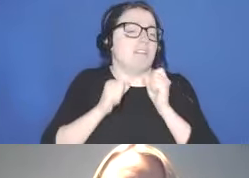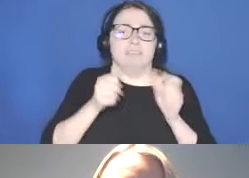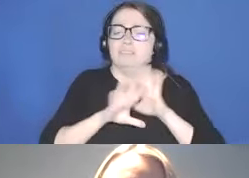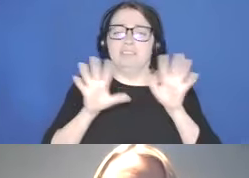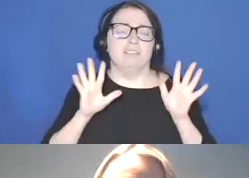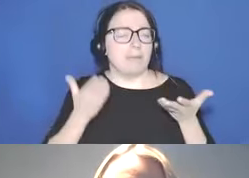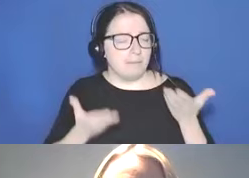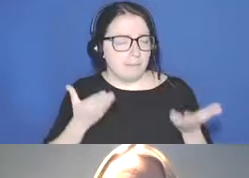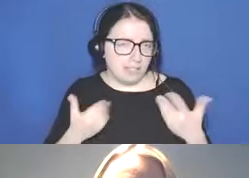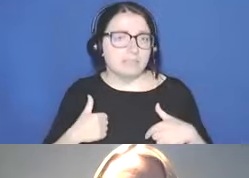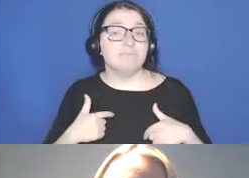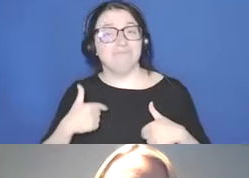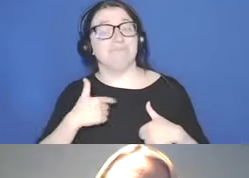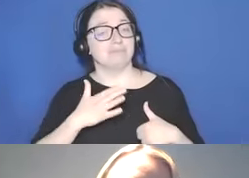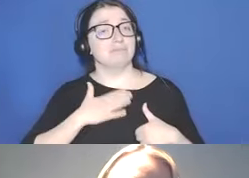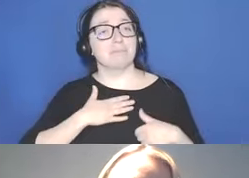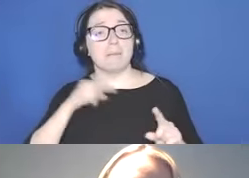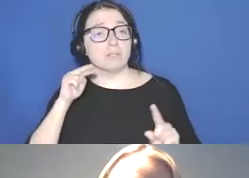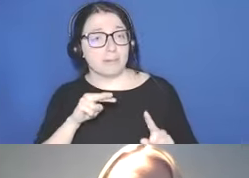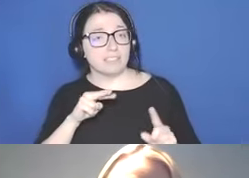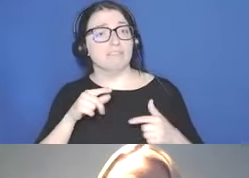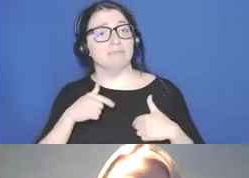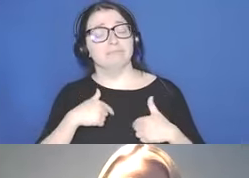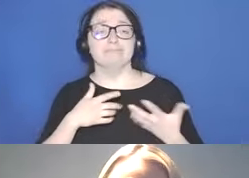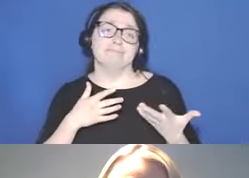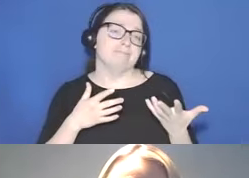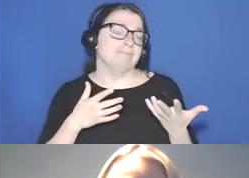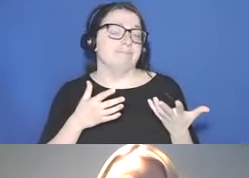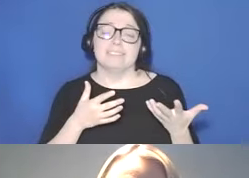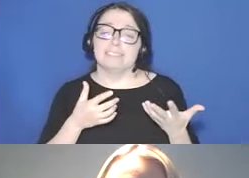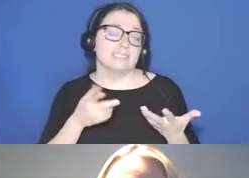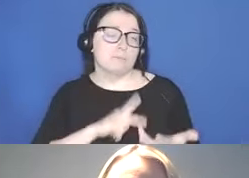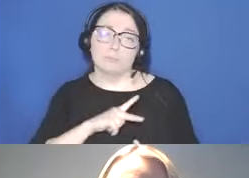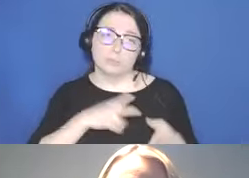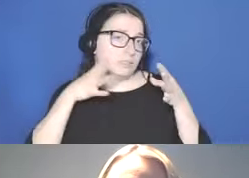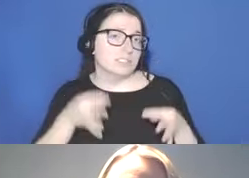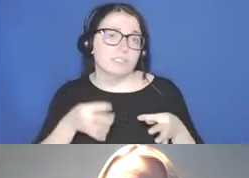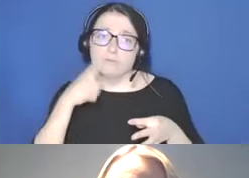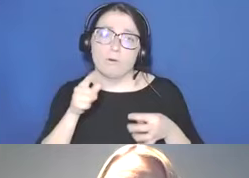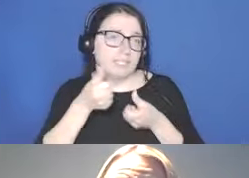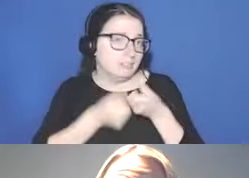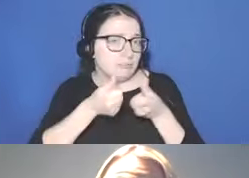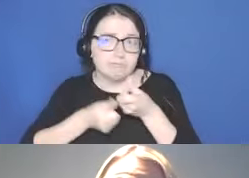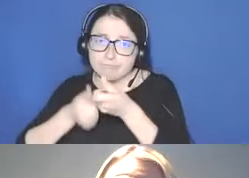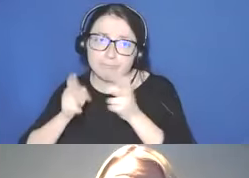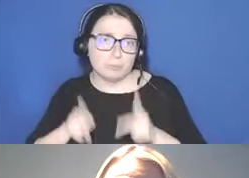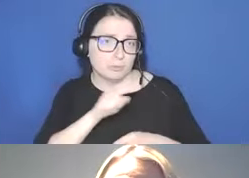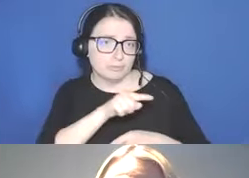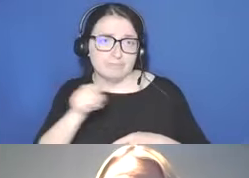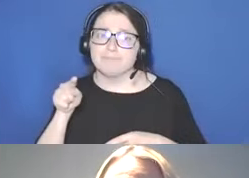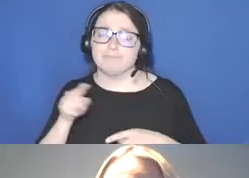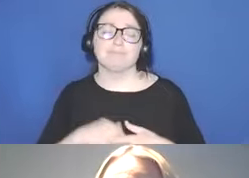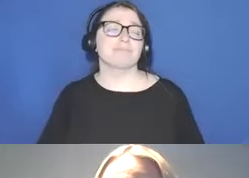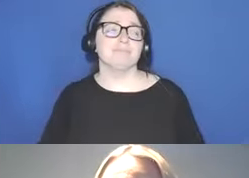I do kind of take this stance that it really is a personal decision for everybody. In a lot of